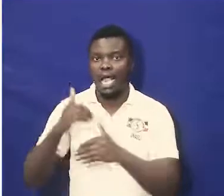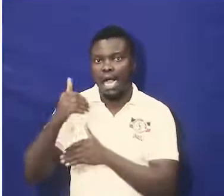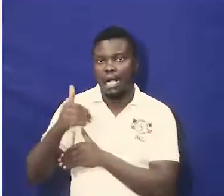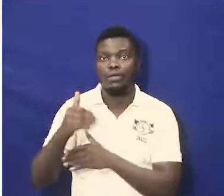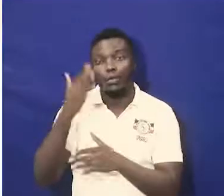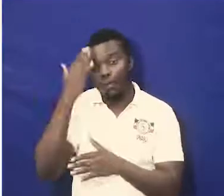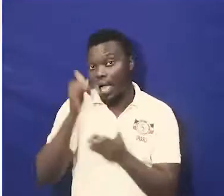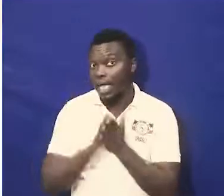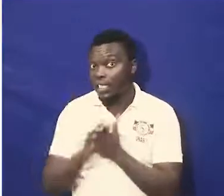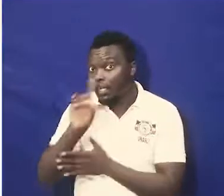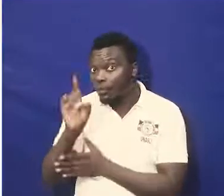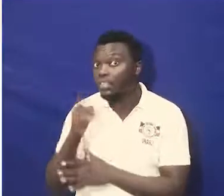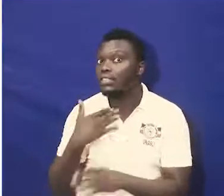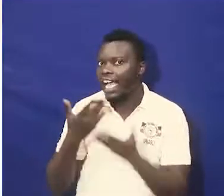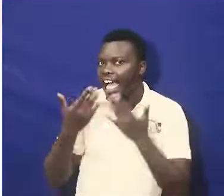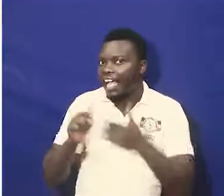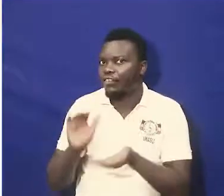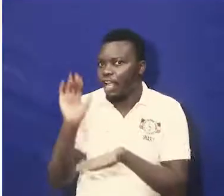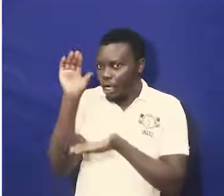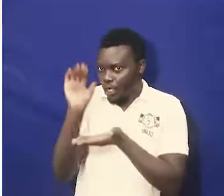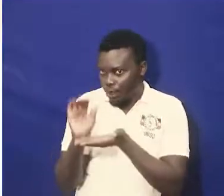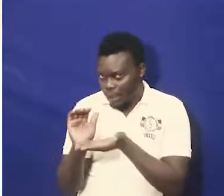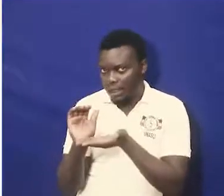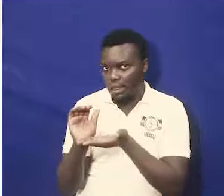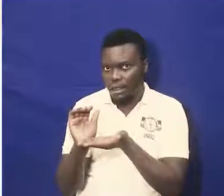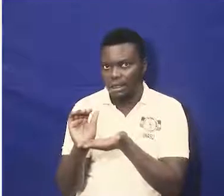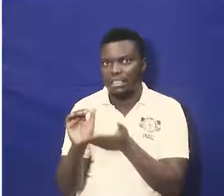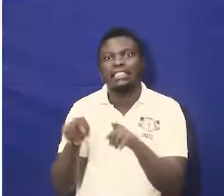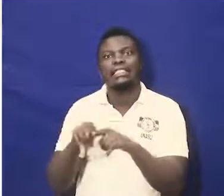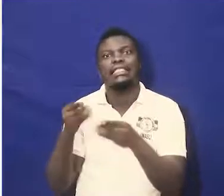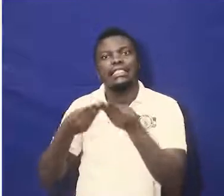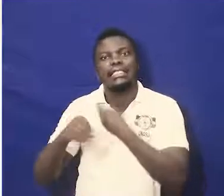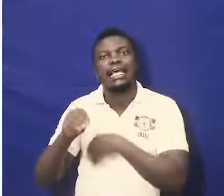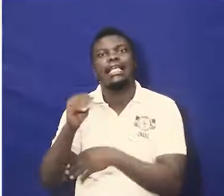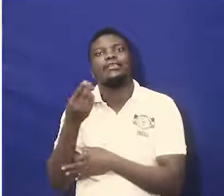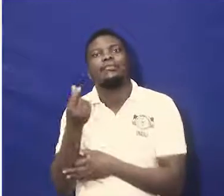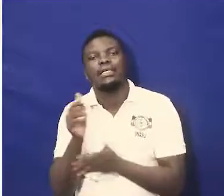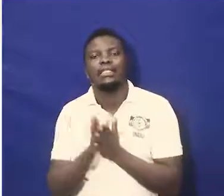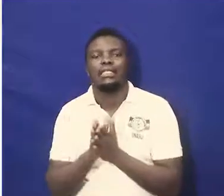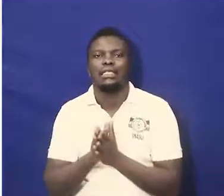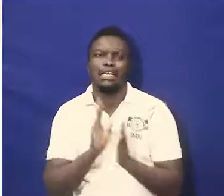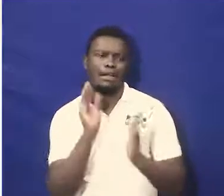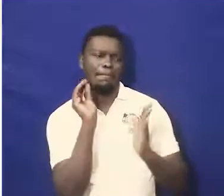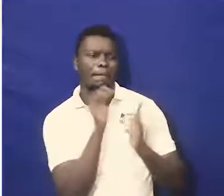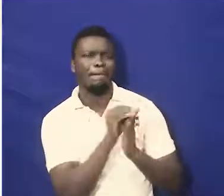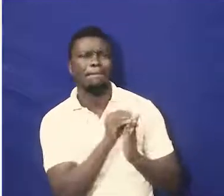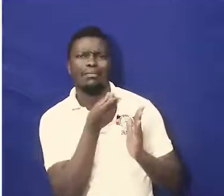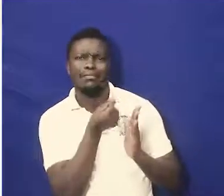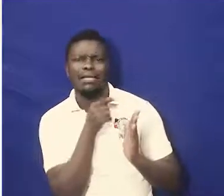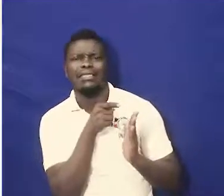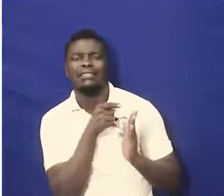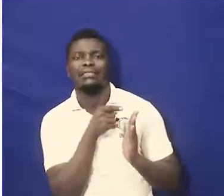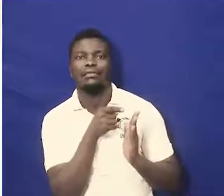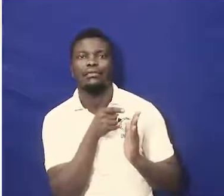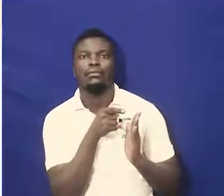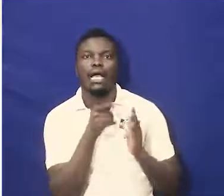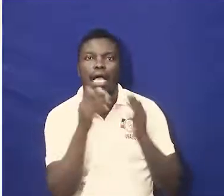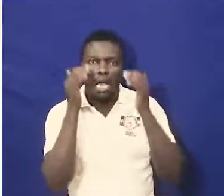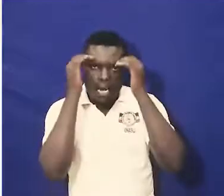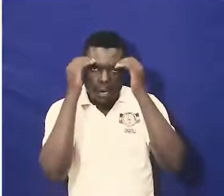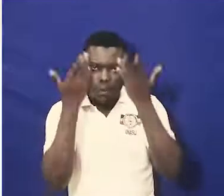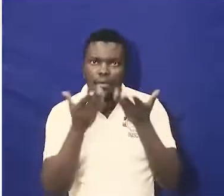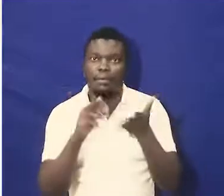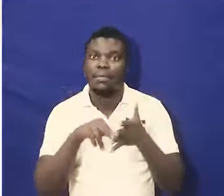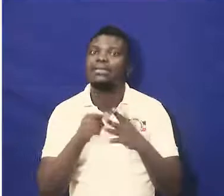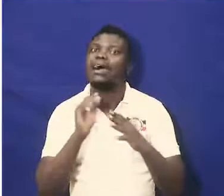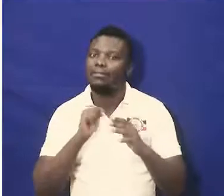Because the question is saying, after reducing that is the selling price. So the marked price, I don't know it. I need